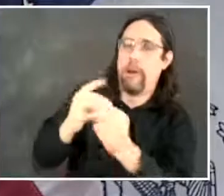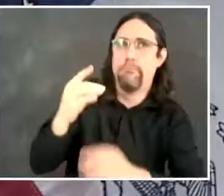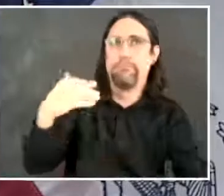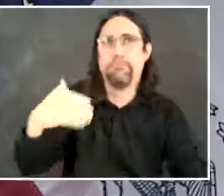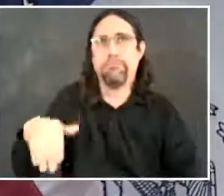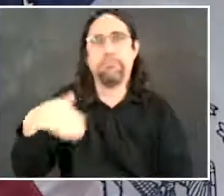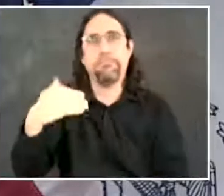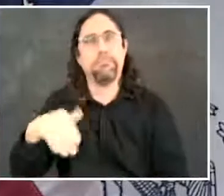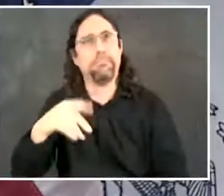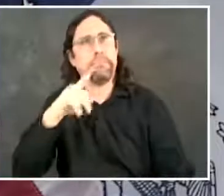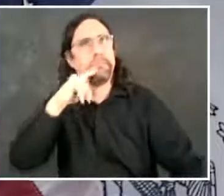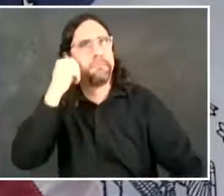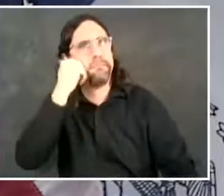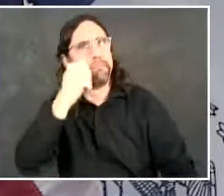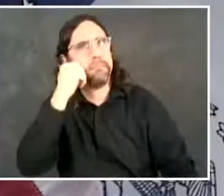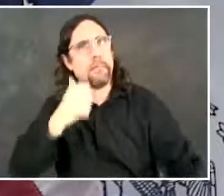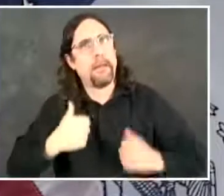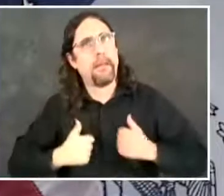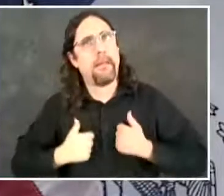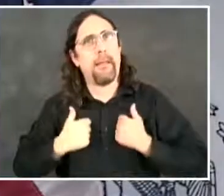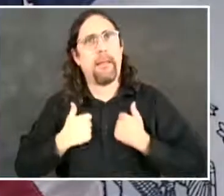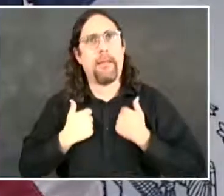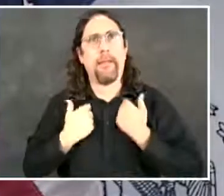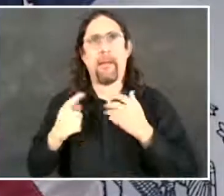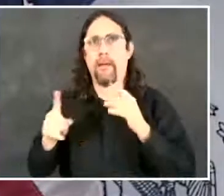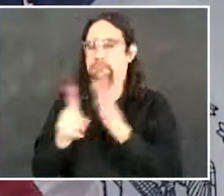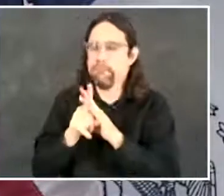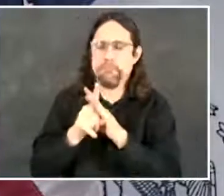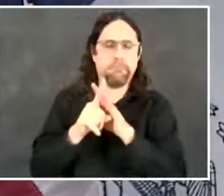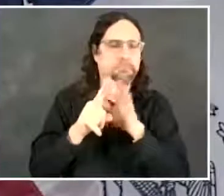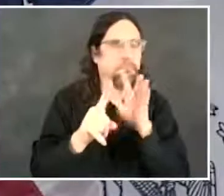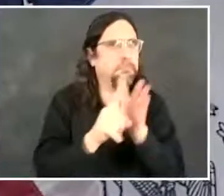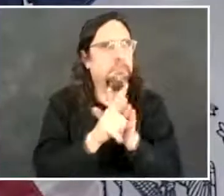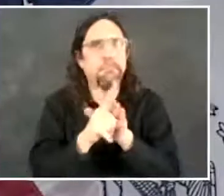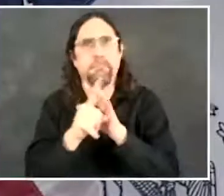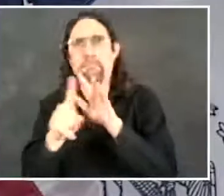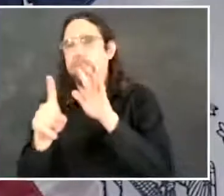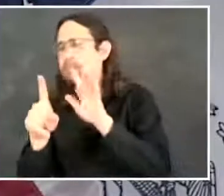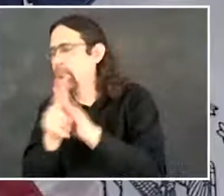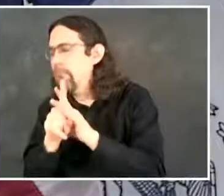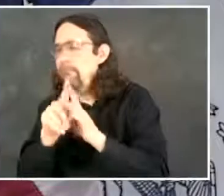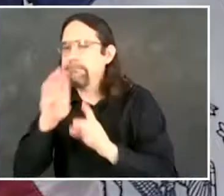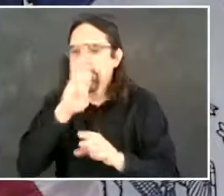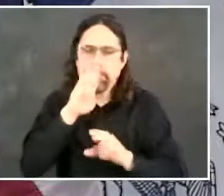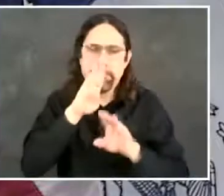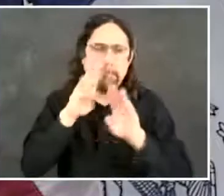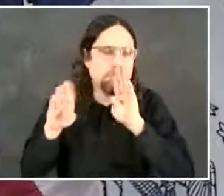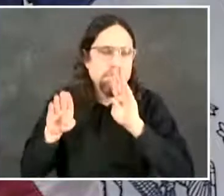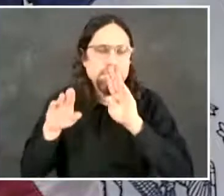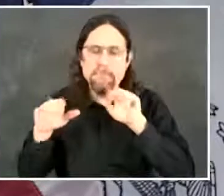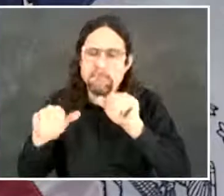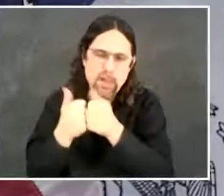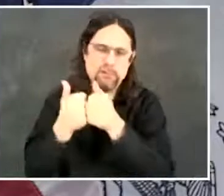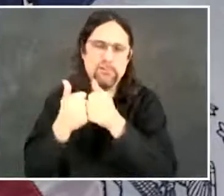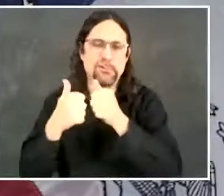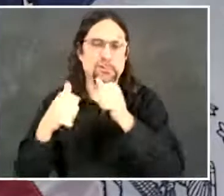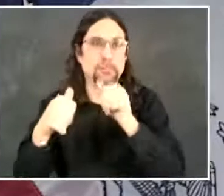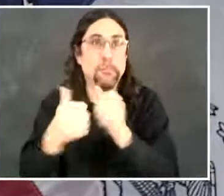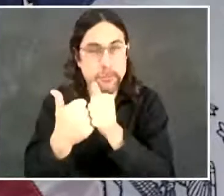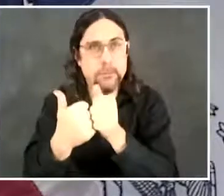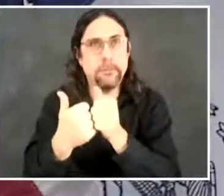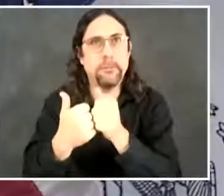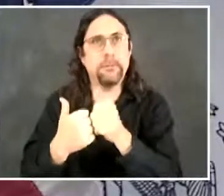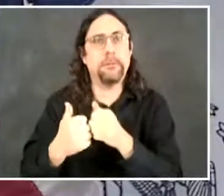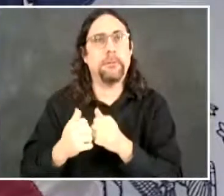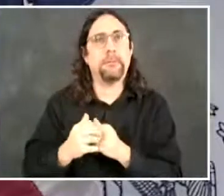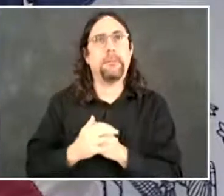other through. So since it's hard to remember sometimes what day it is or what week it is, I thought